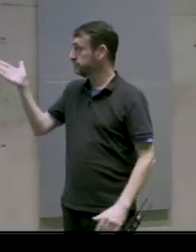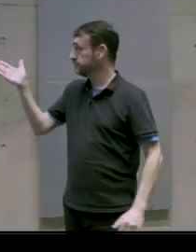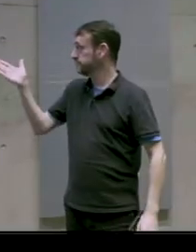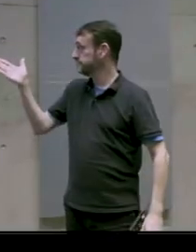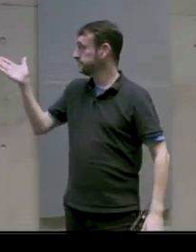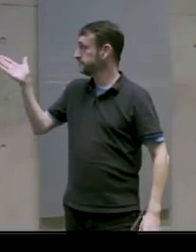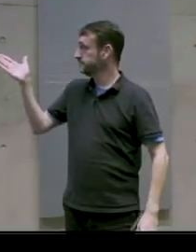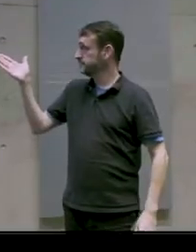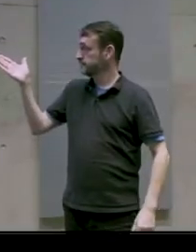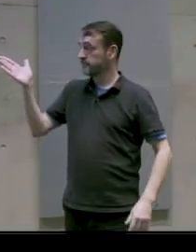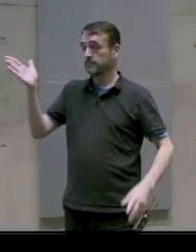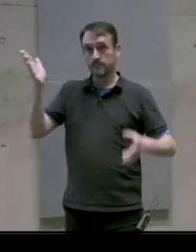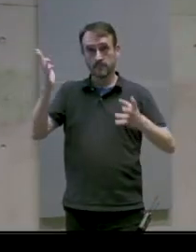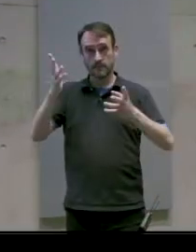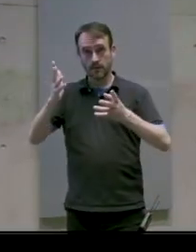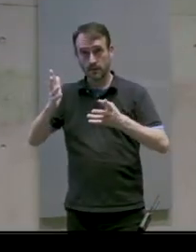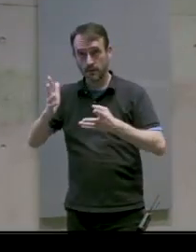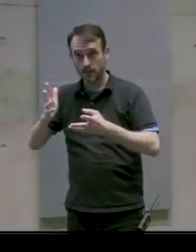a